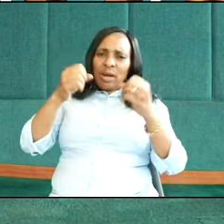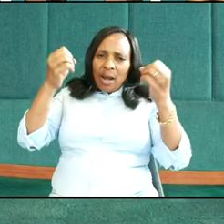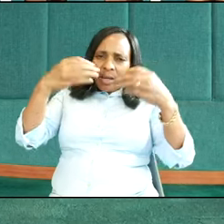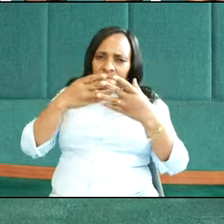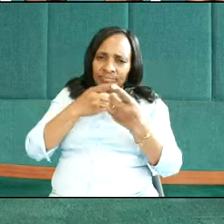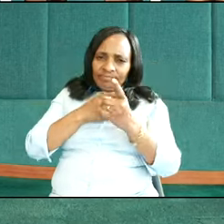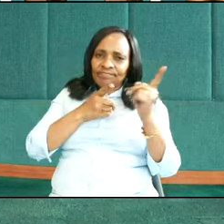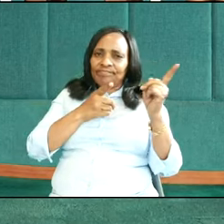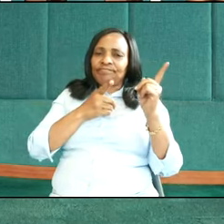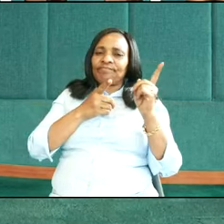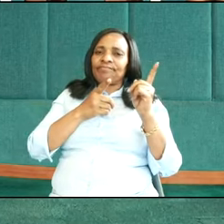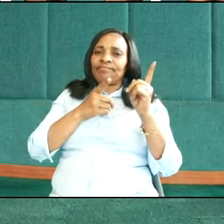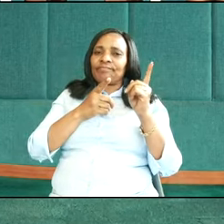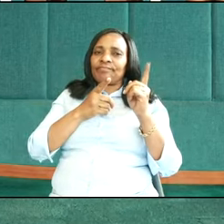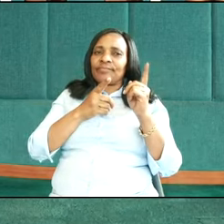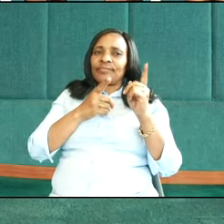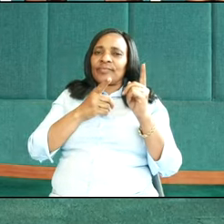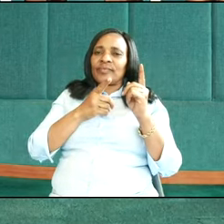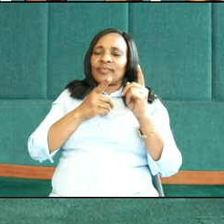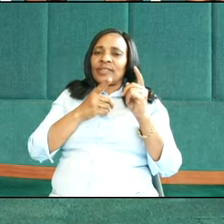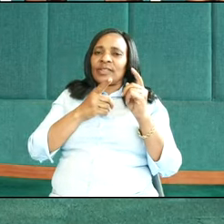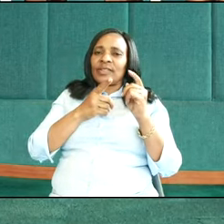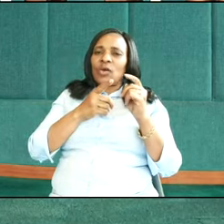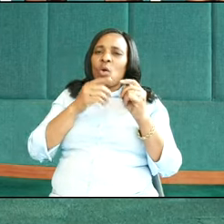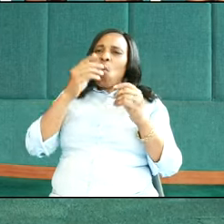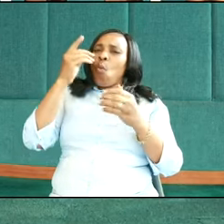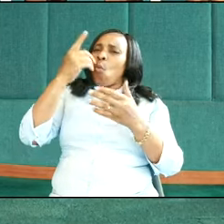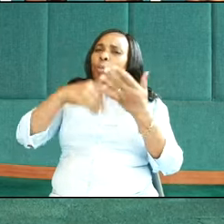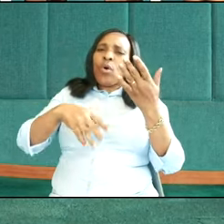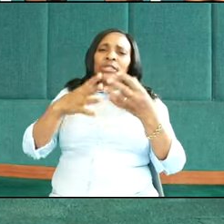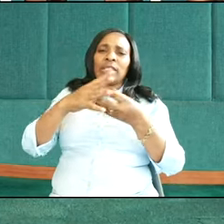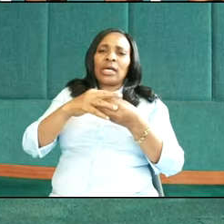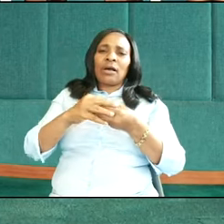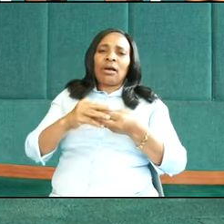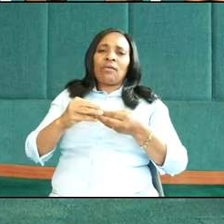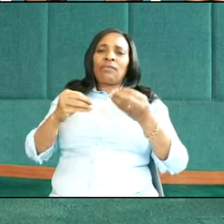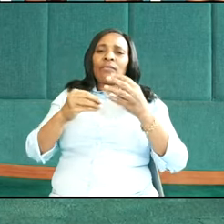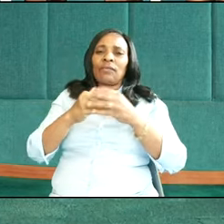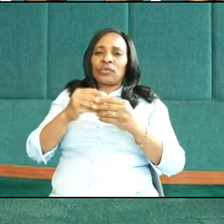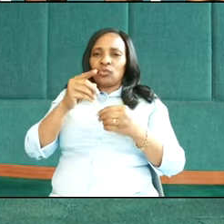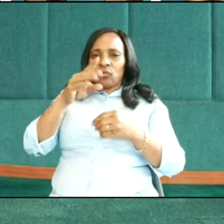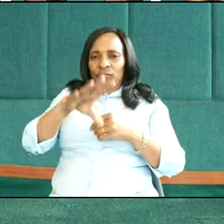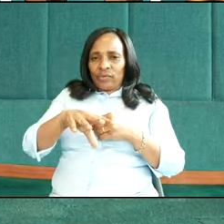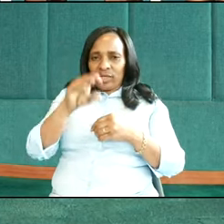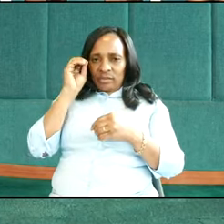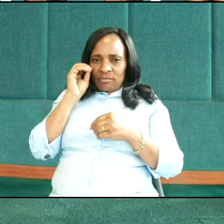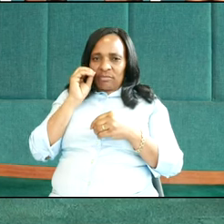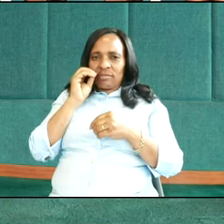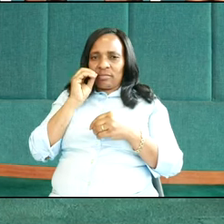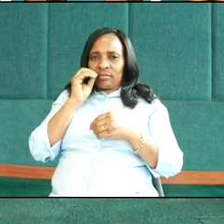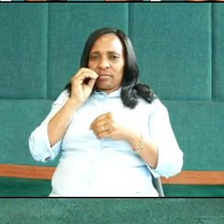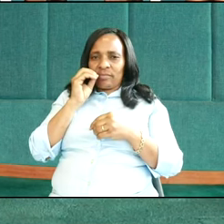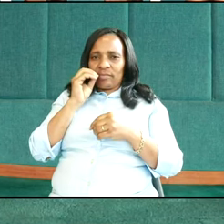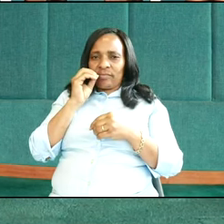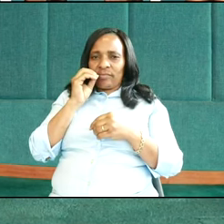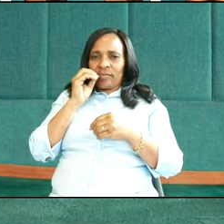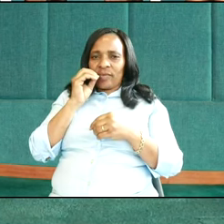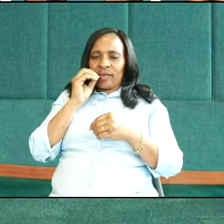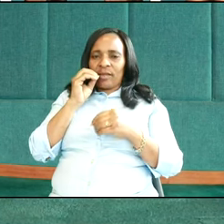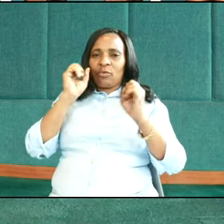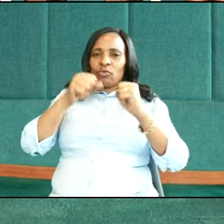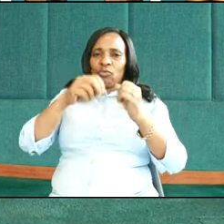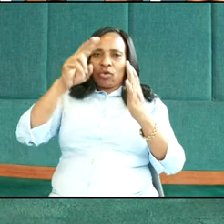that, and just what comfort, you know, can we get from that? And also, if you might read for us the